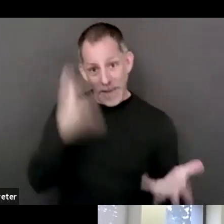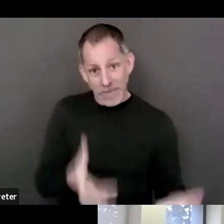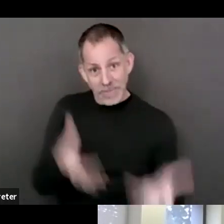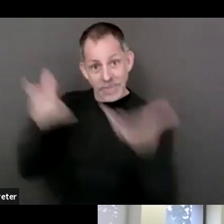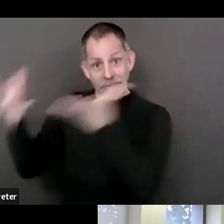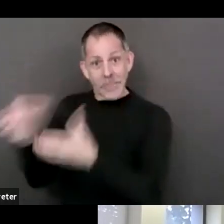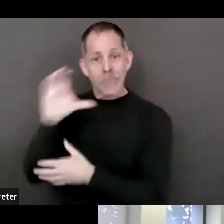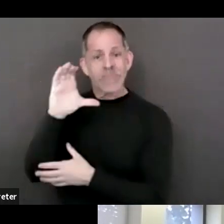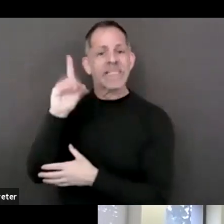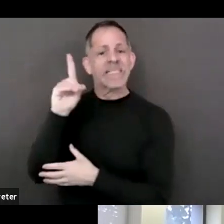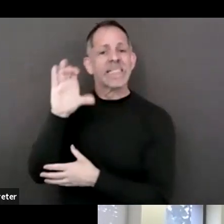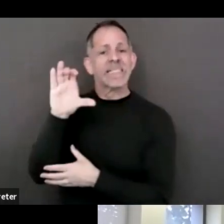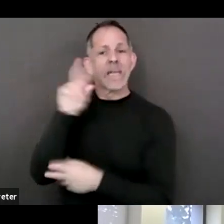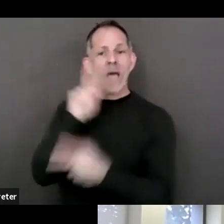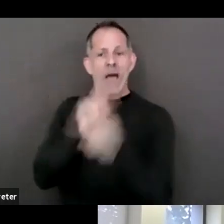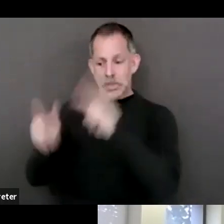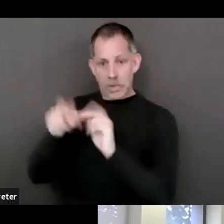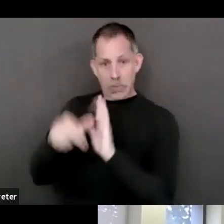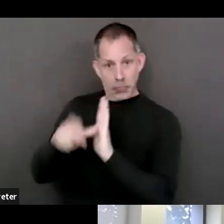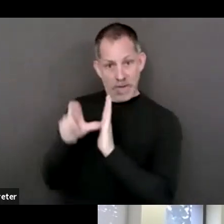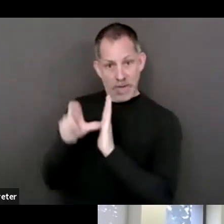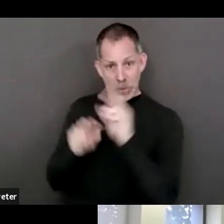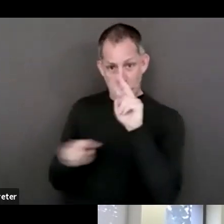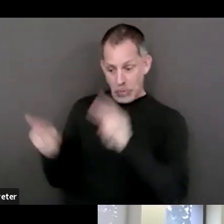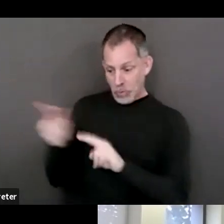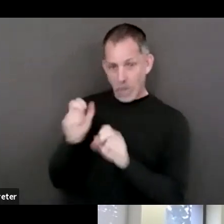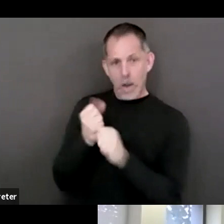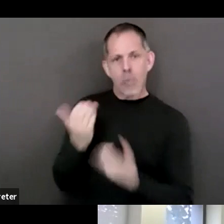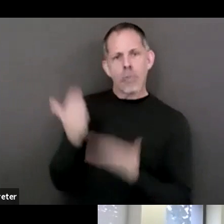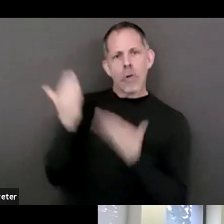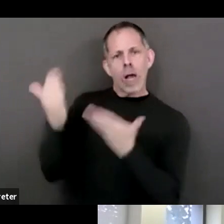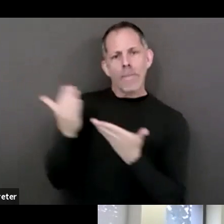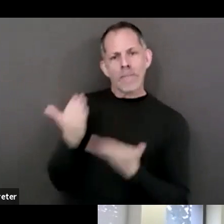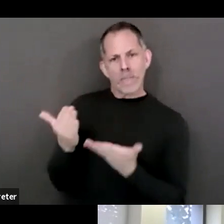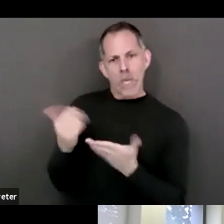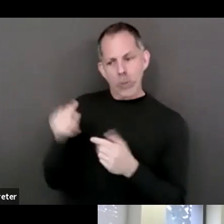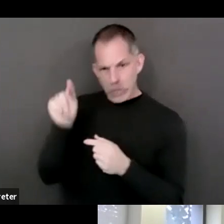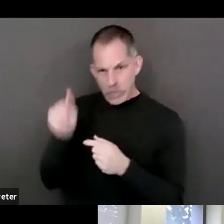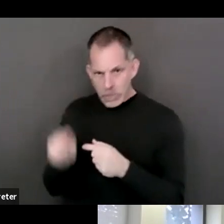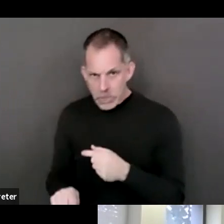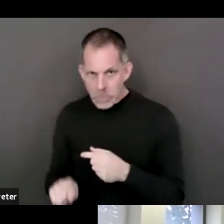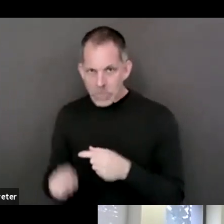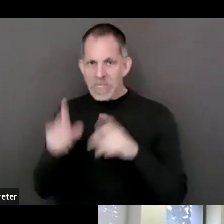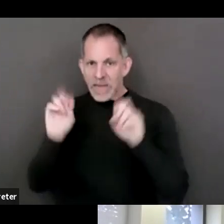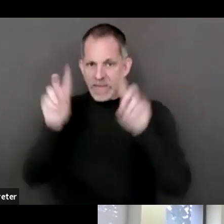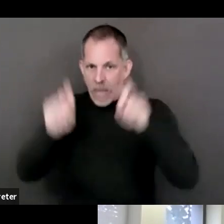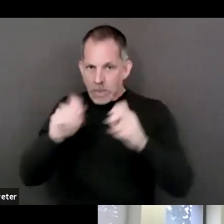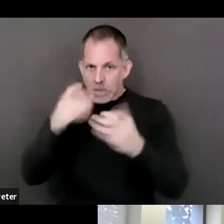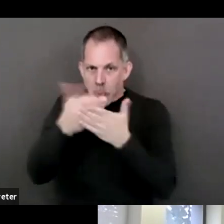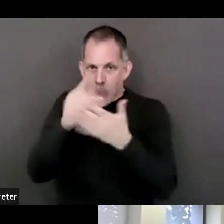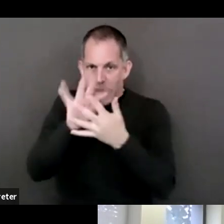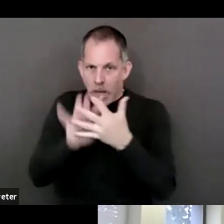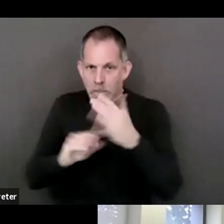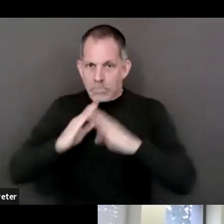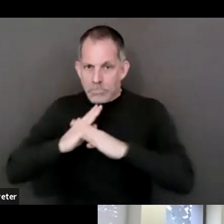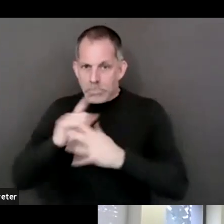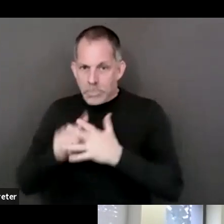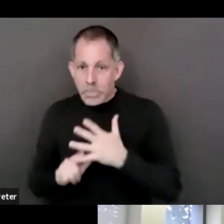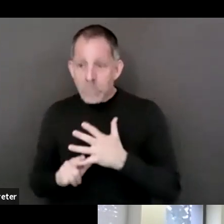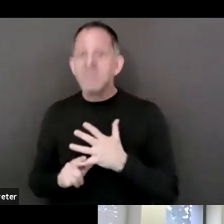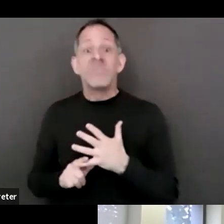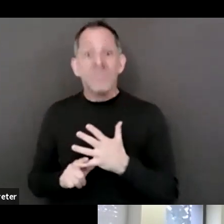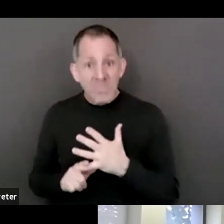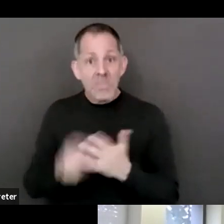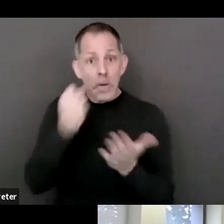for clinical use that reflect that data. And then we would expand the use. But given that there's